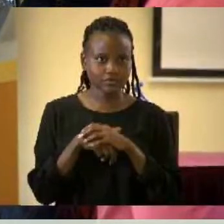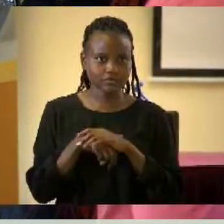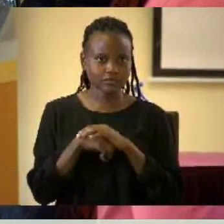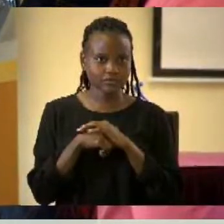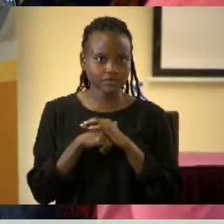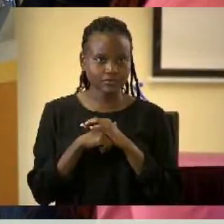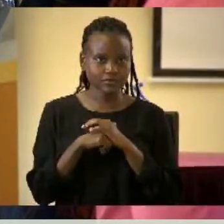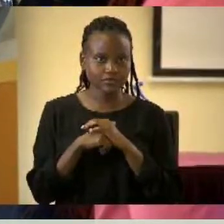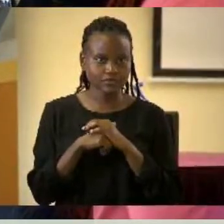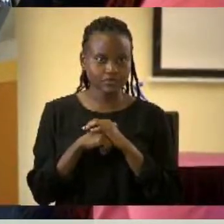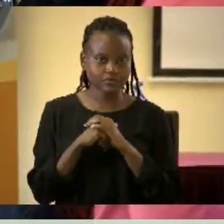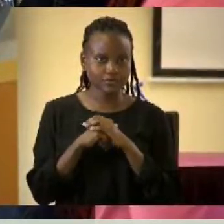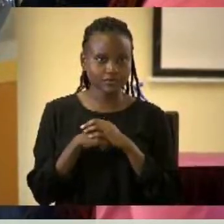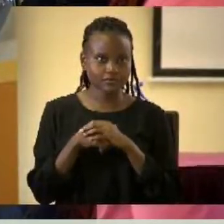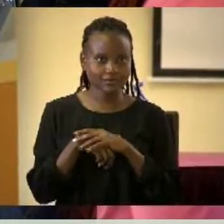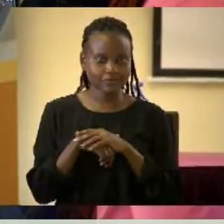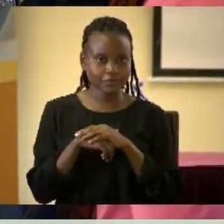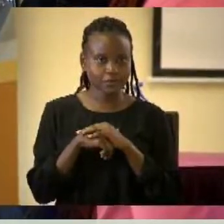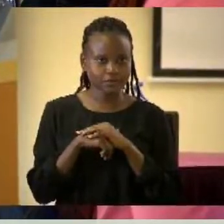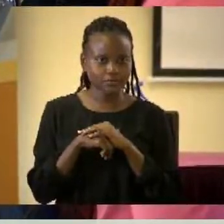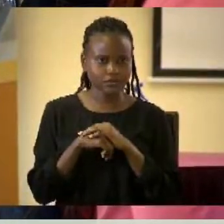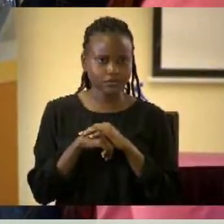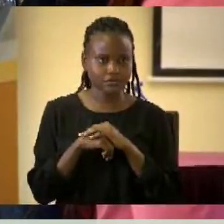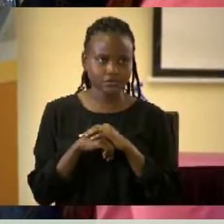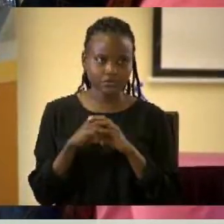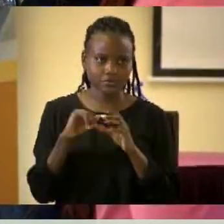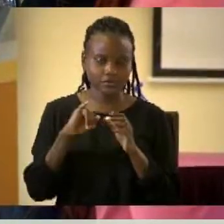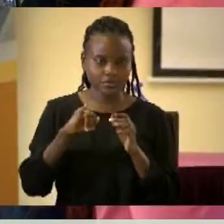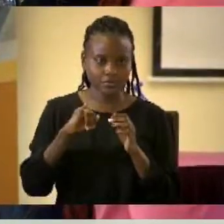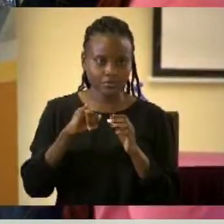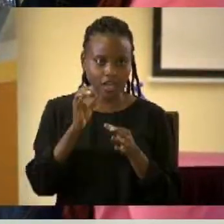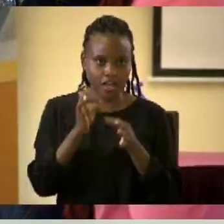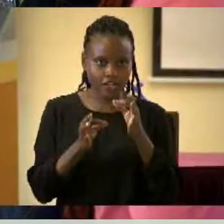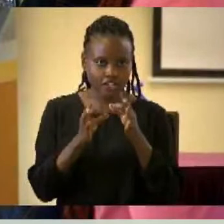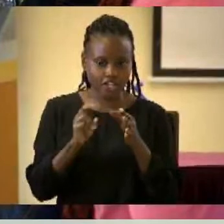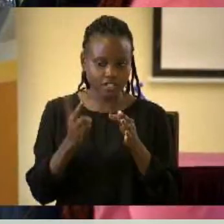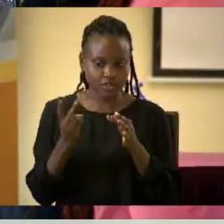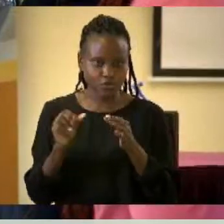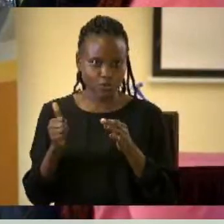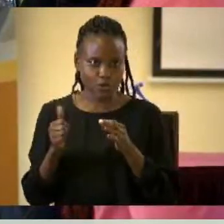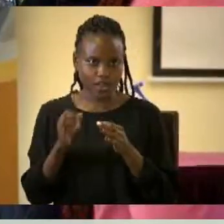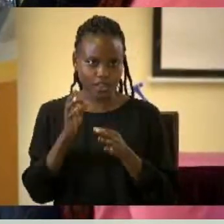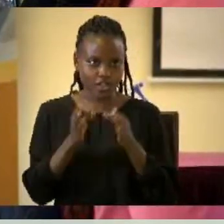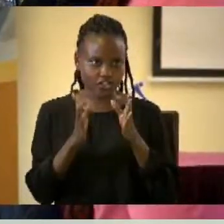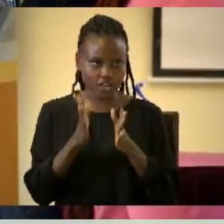was made by Judge of Appeal to be Judge Lesit and 2 other judges, is that